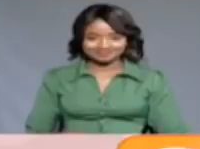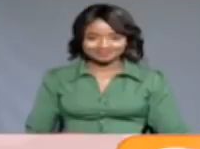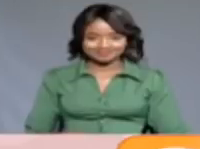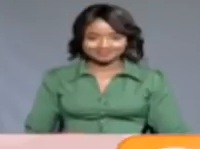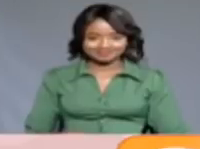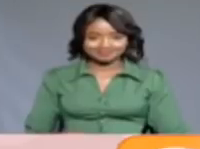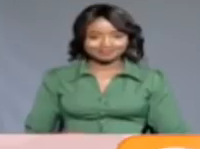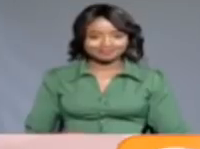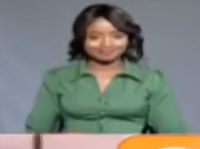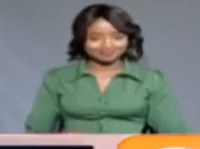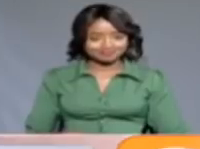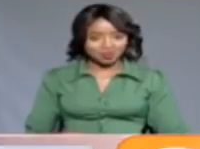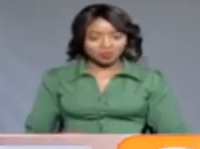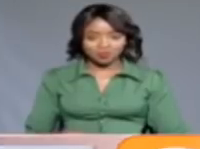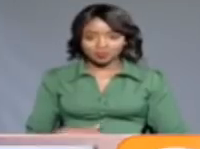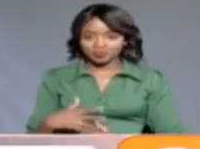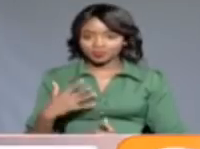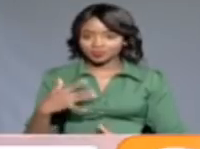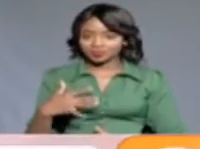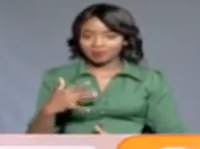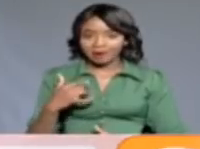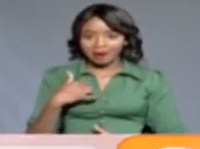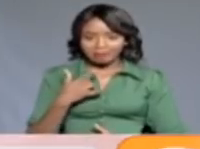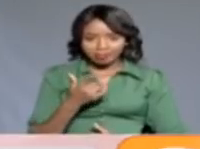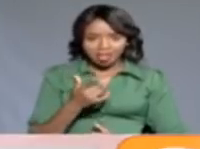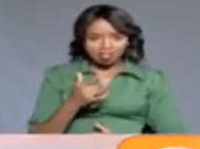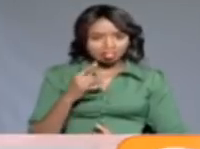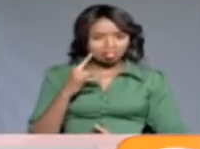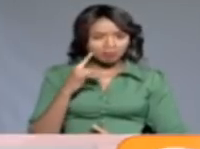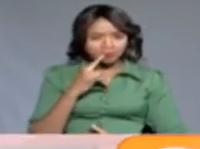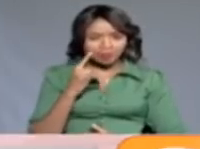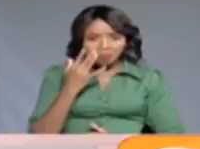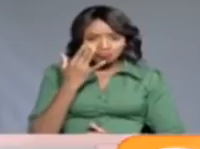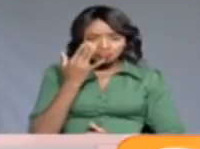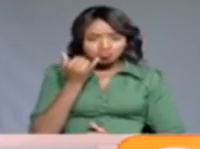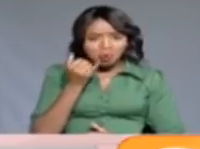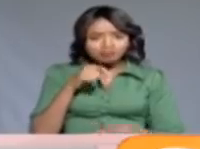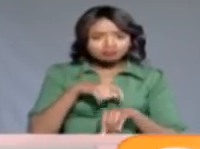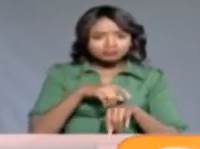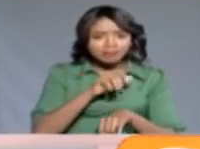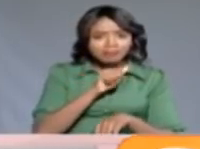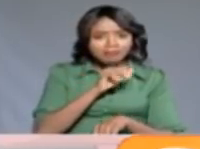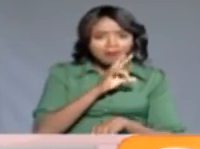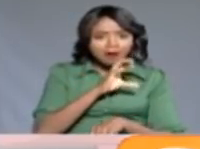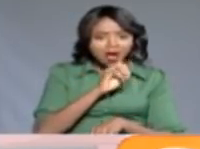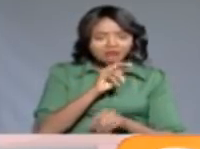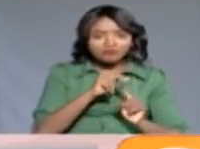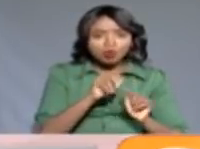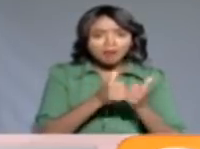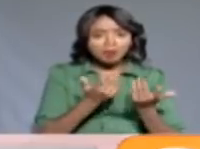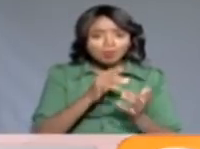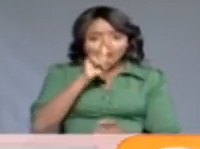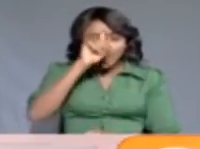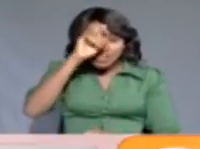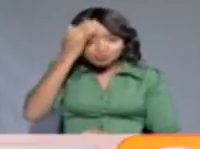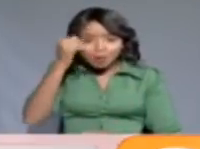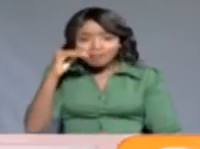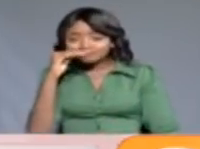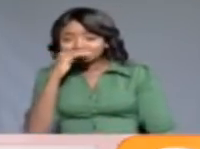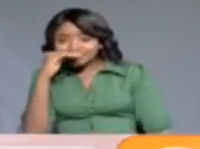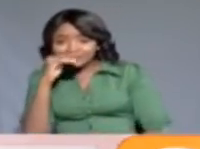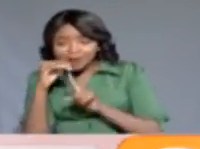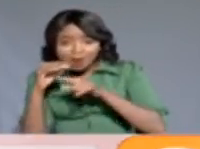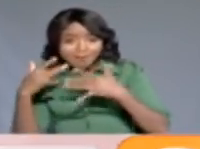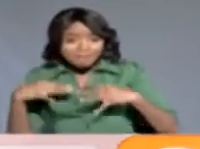Now, there was drama in the build-up to the opening match of the Africa Cup of Nations in Egypt after Zimbabwe fans were allegedly